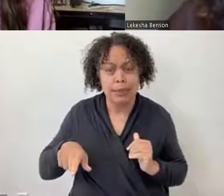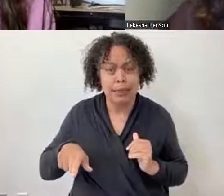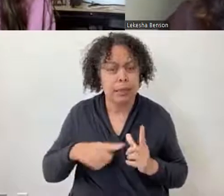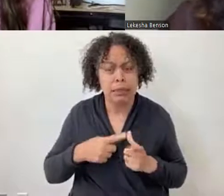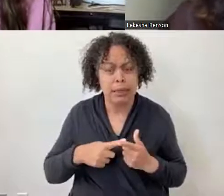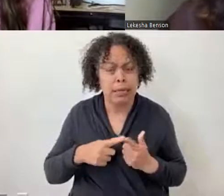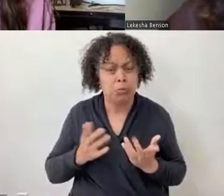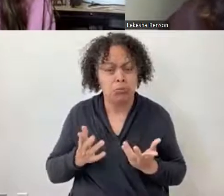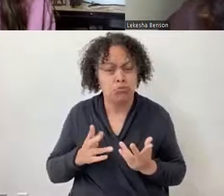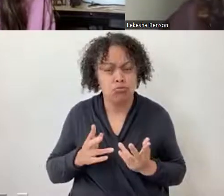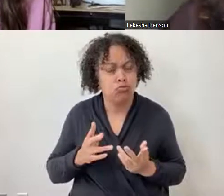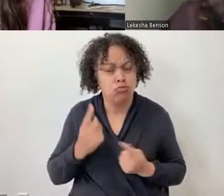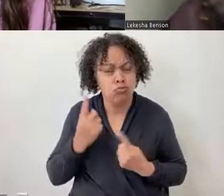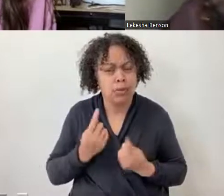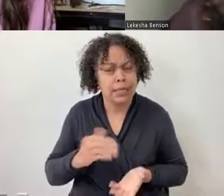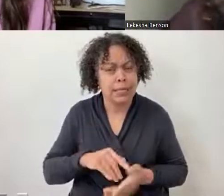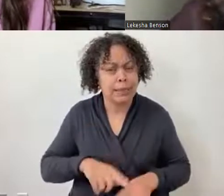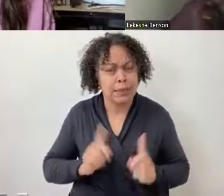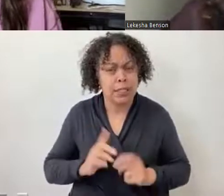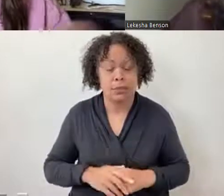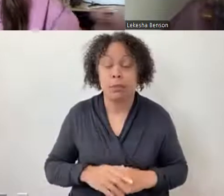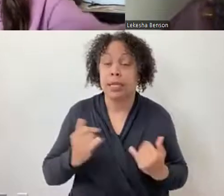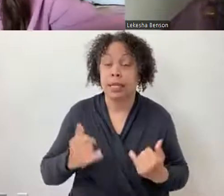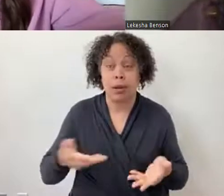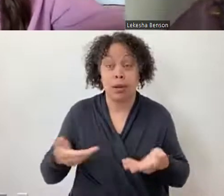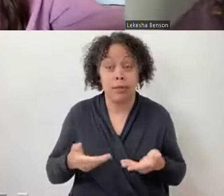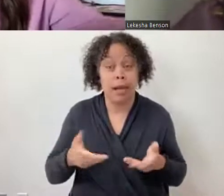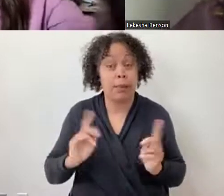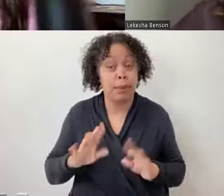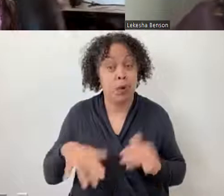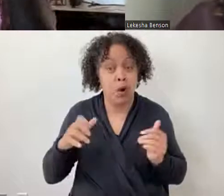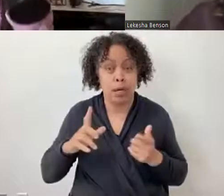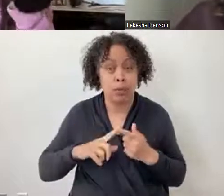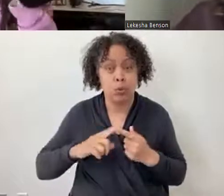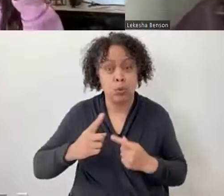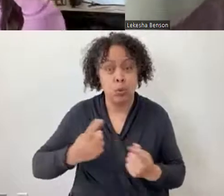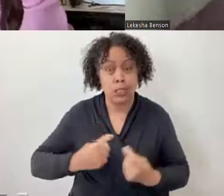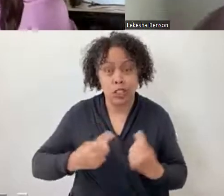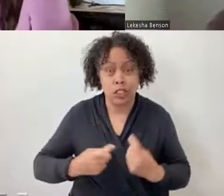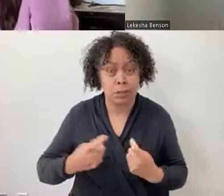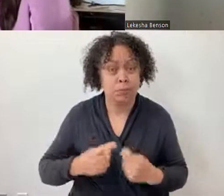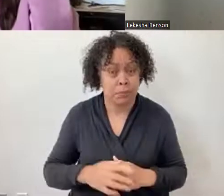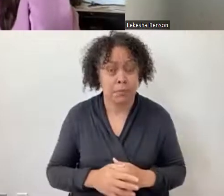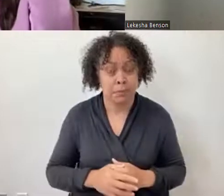serve. I want to invite members of the audience to share questions. And so feel free to share your questions in the